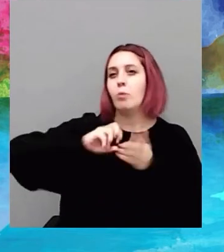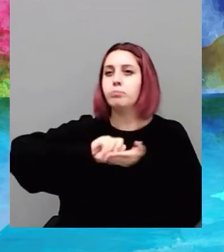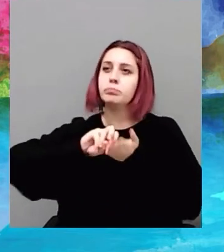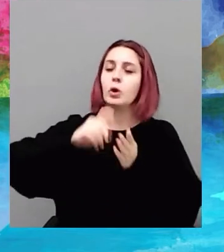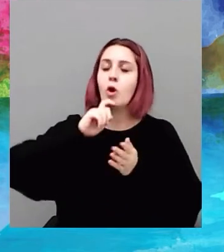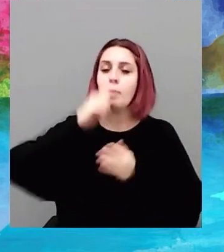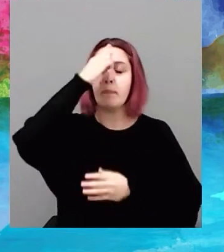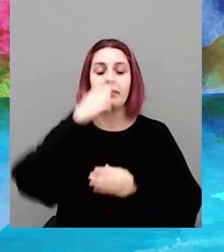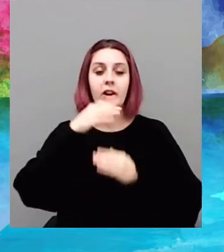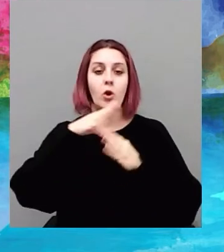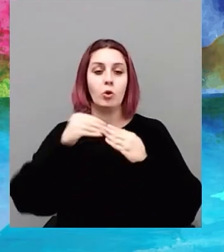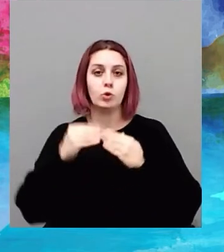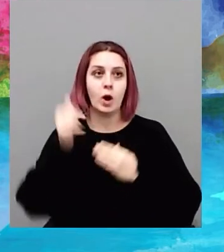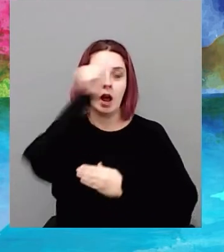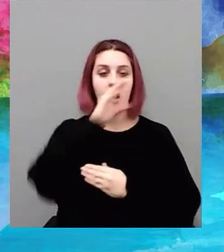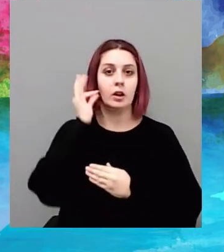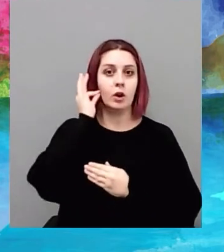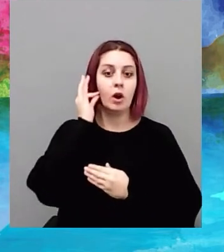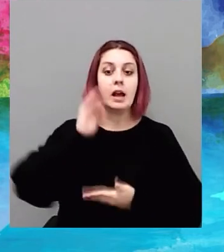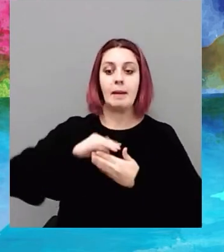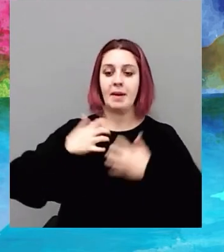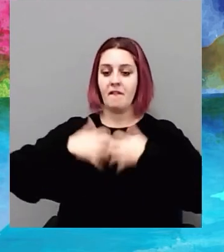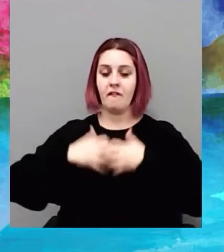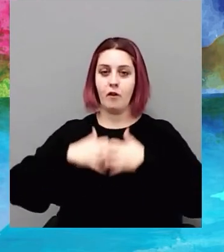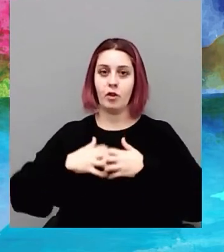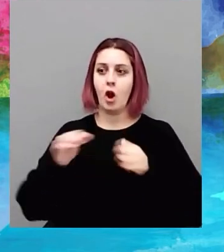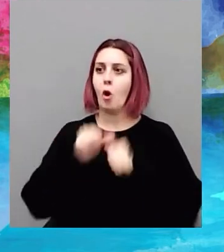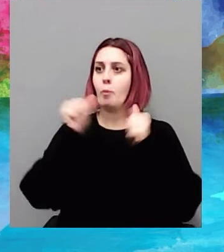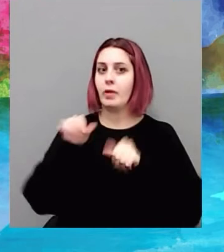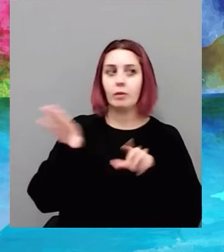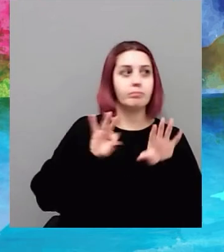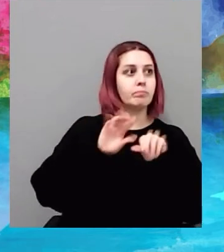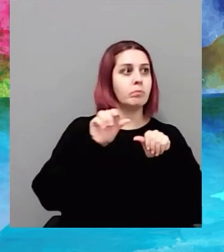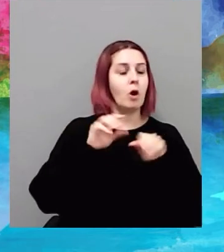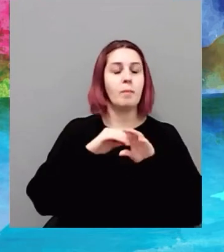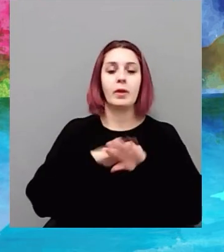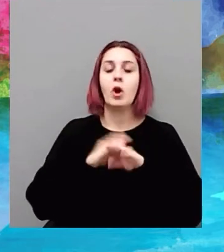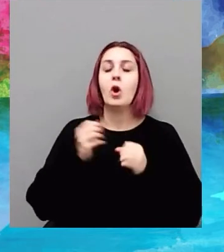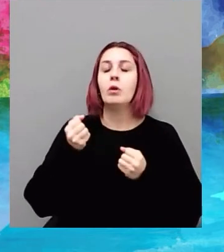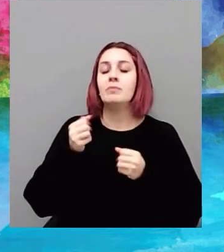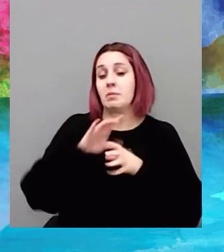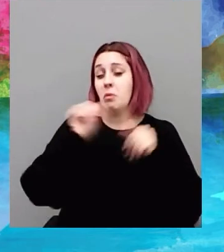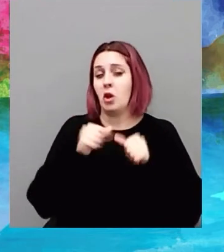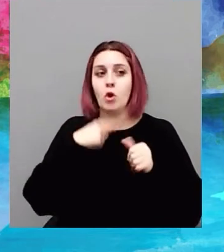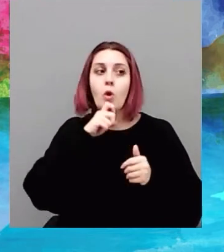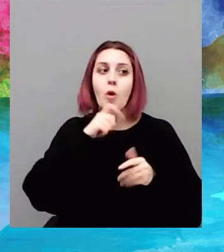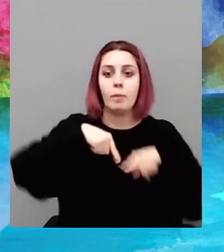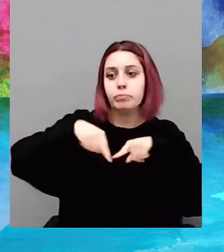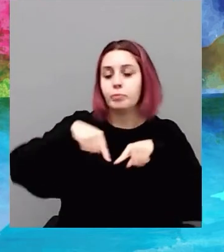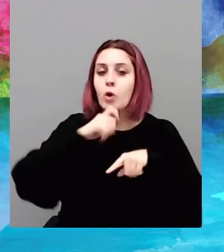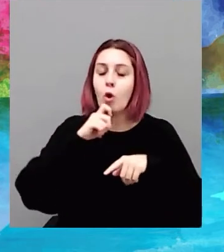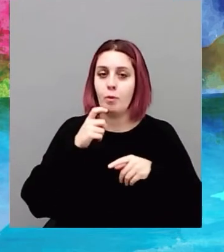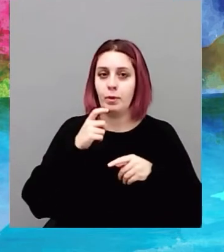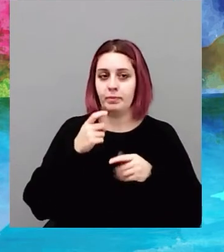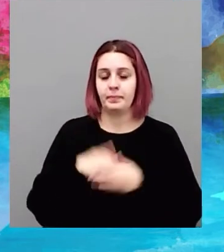speed, the profile of the user, functional capacity, and so forth. Also, we're